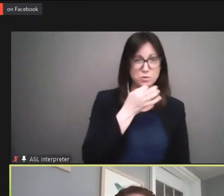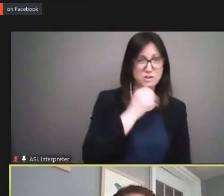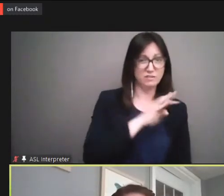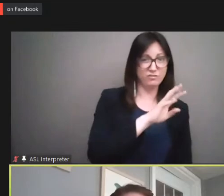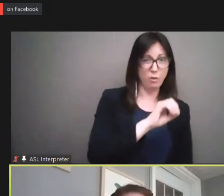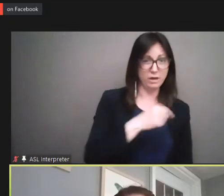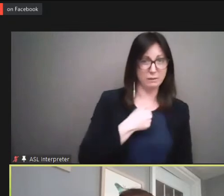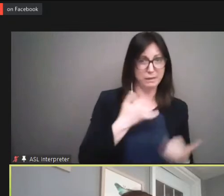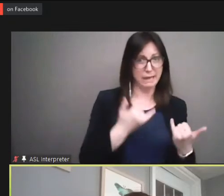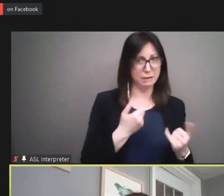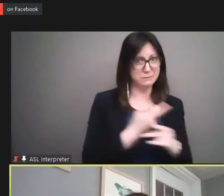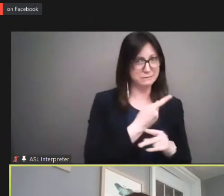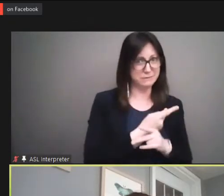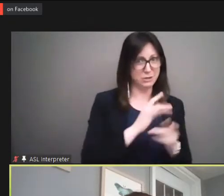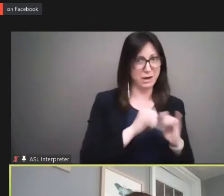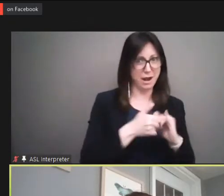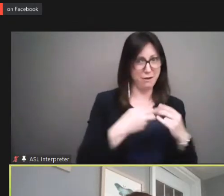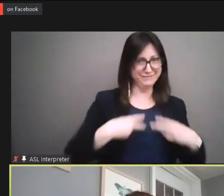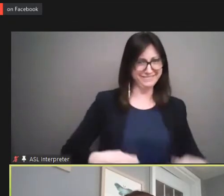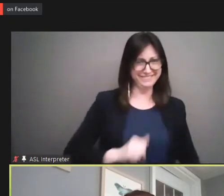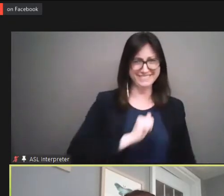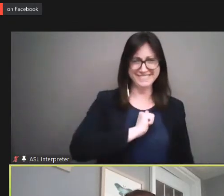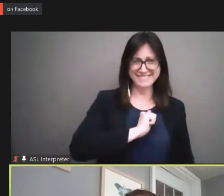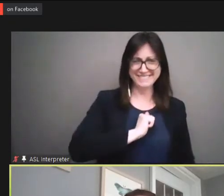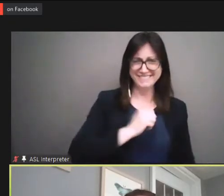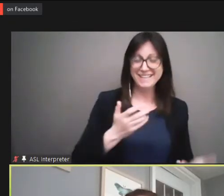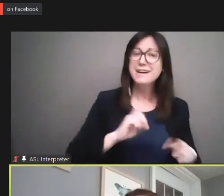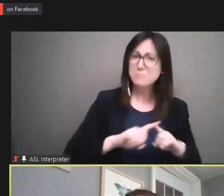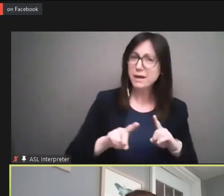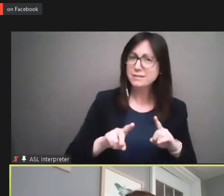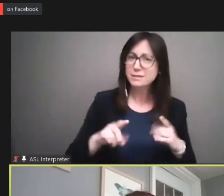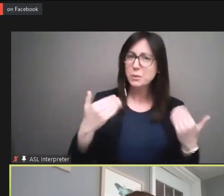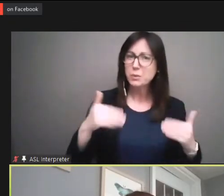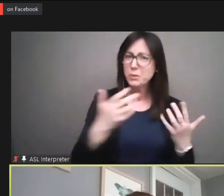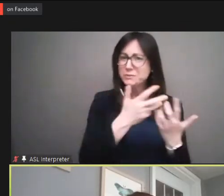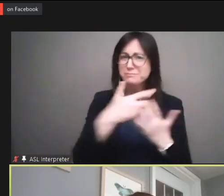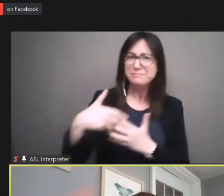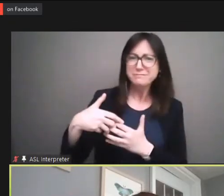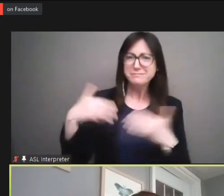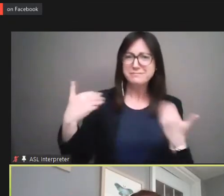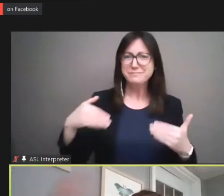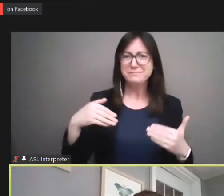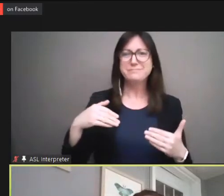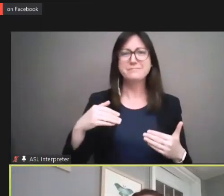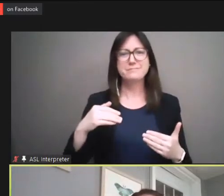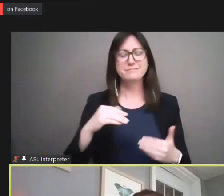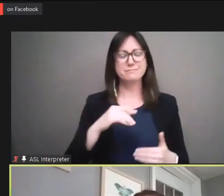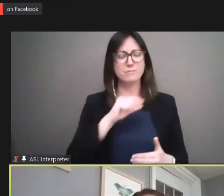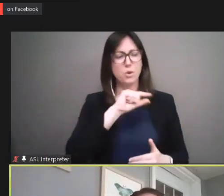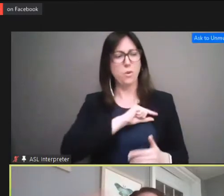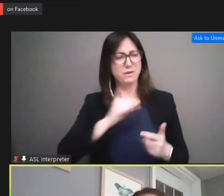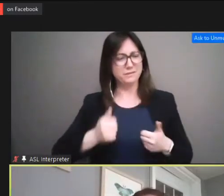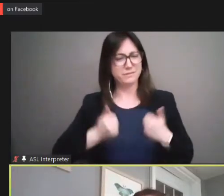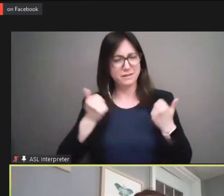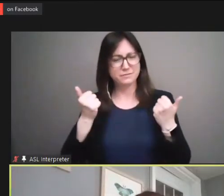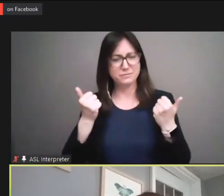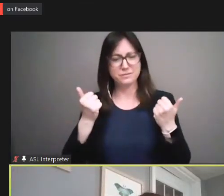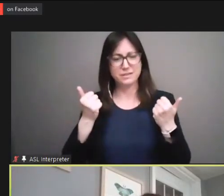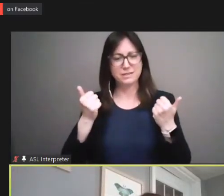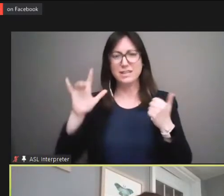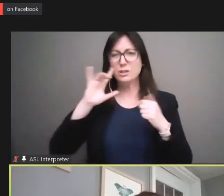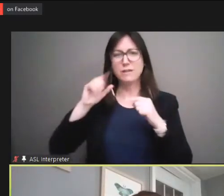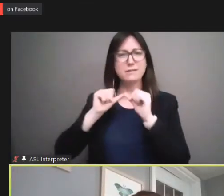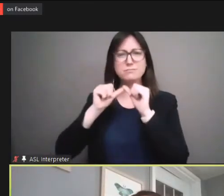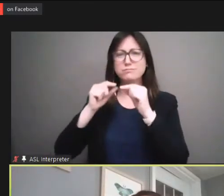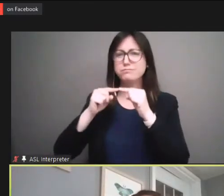figuring this out now. Like it's working, right? So the quality of life, it cycles, it